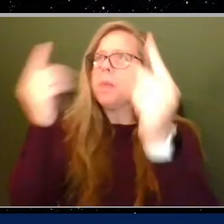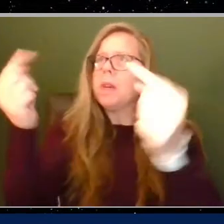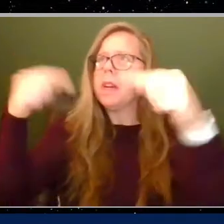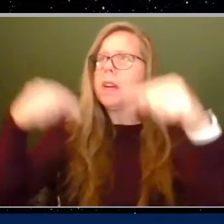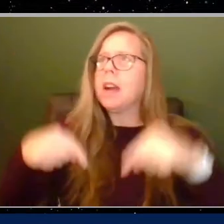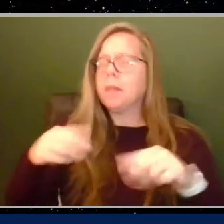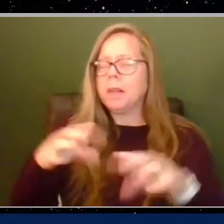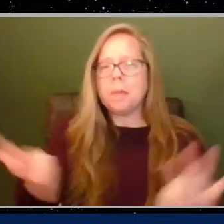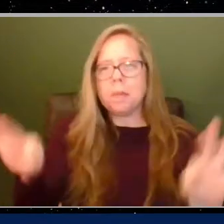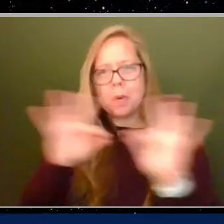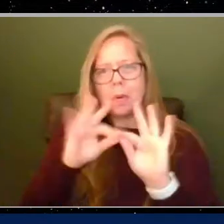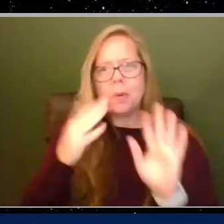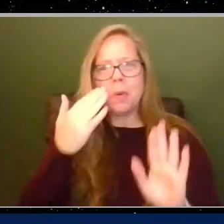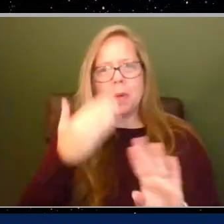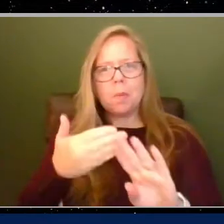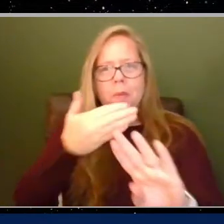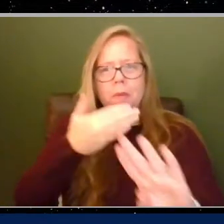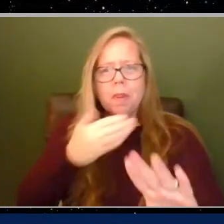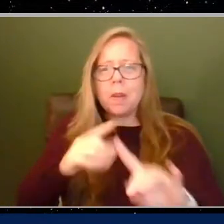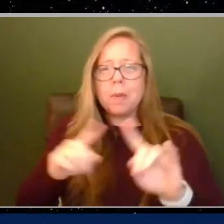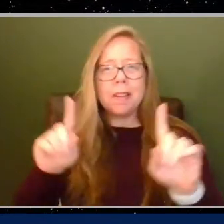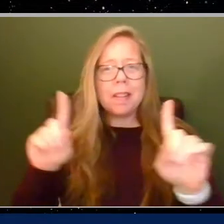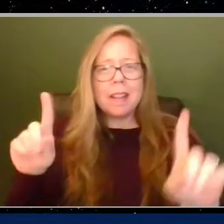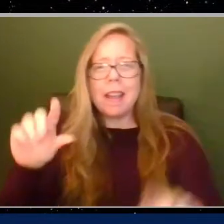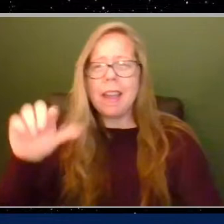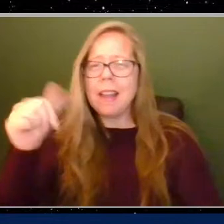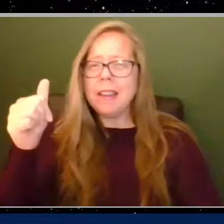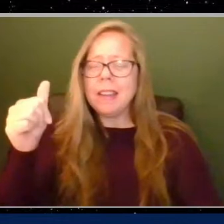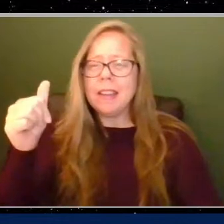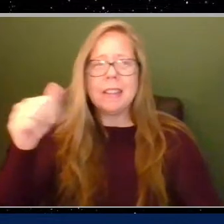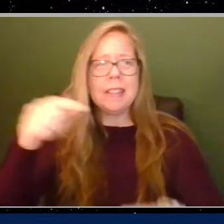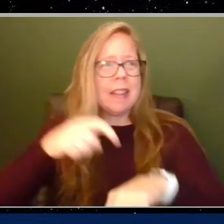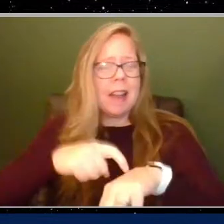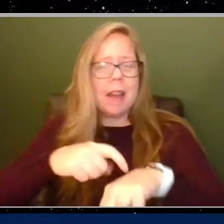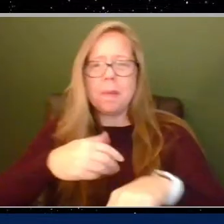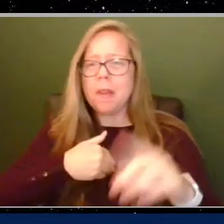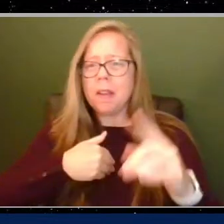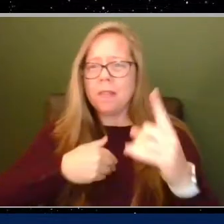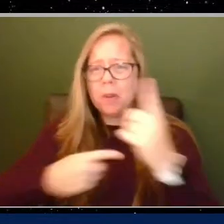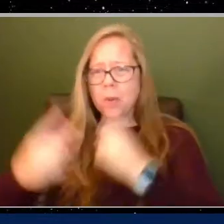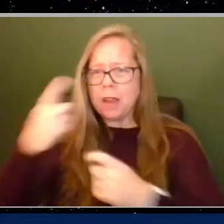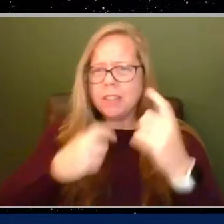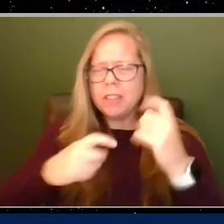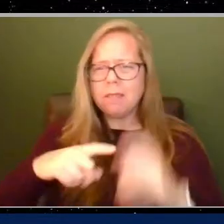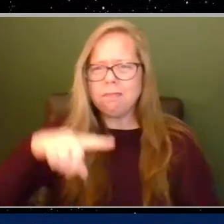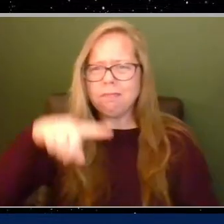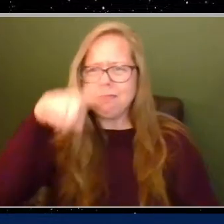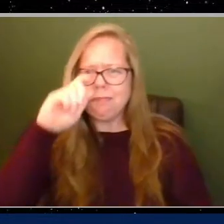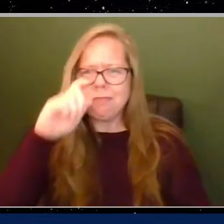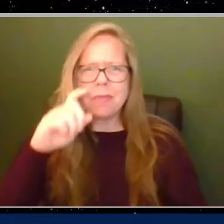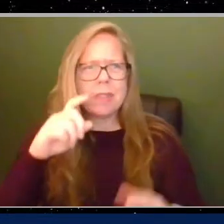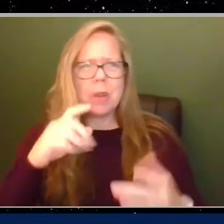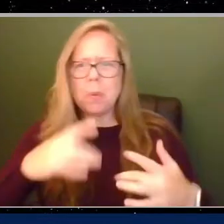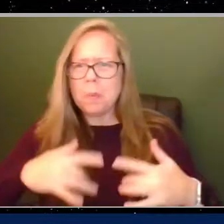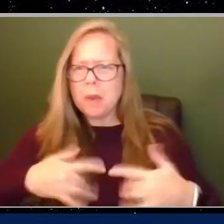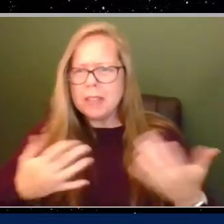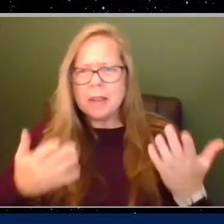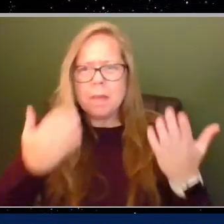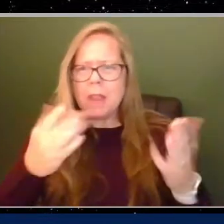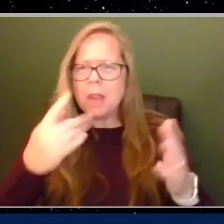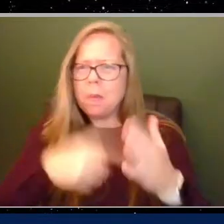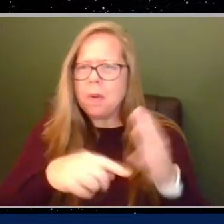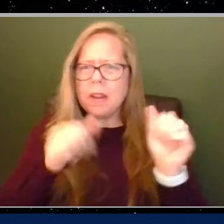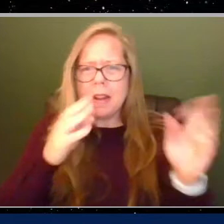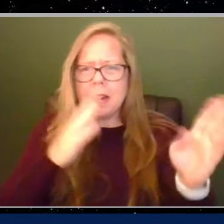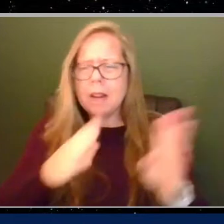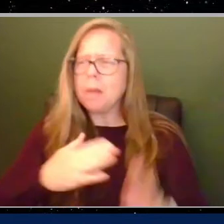if anybody ever has any questions about what we have available or what we could organize, then definitely